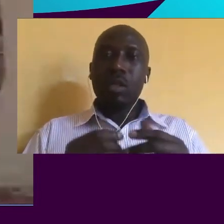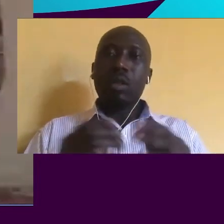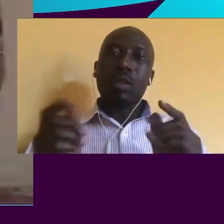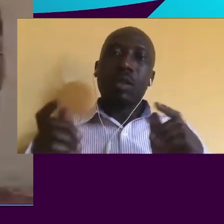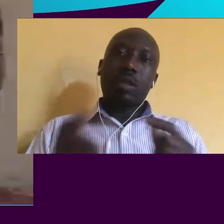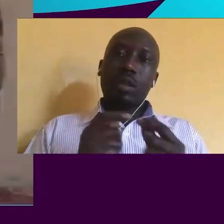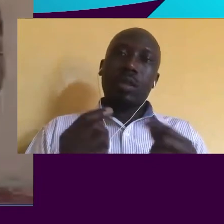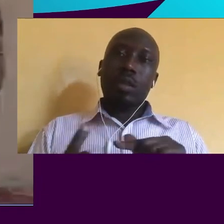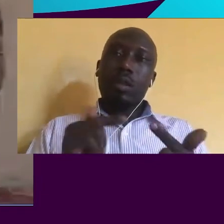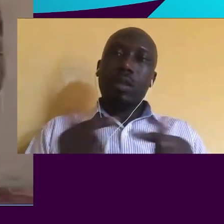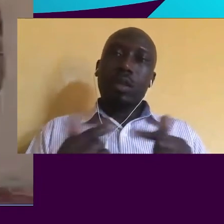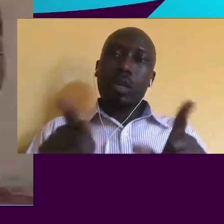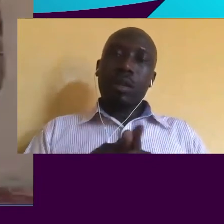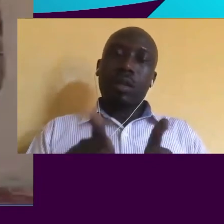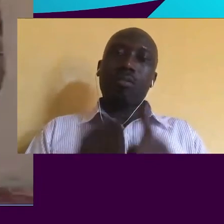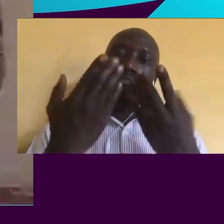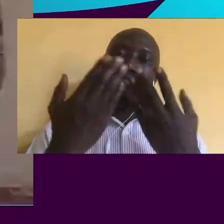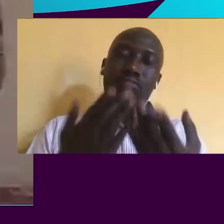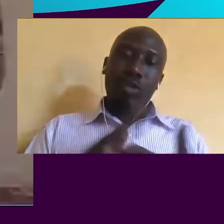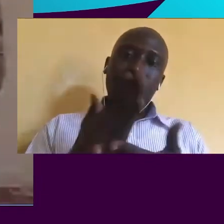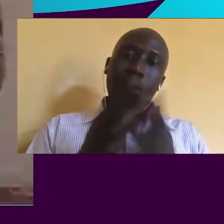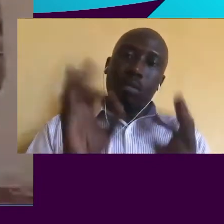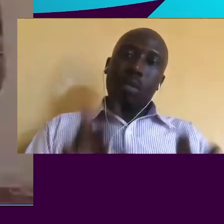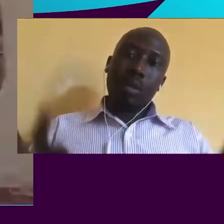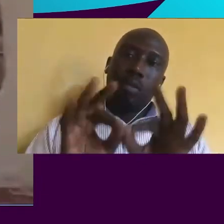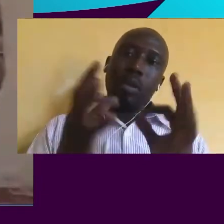wonderful perspectives and experiences